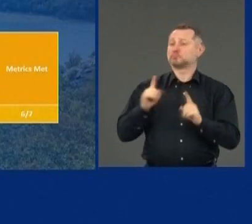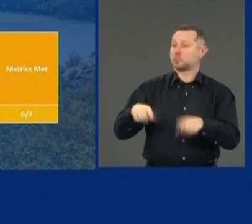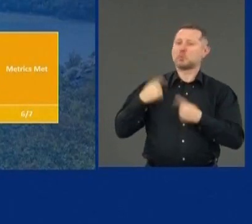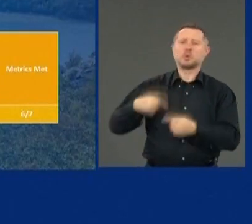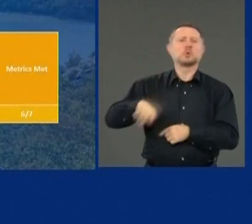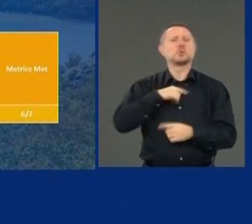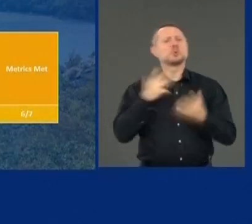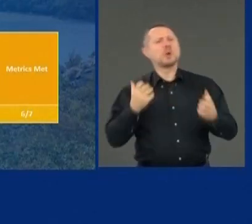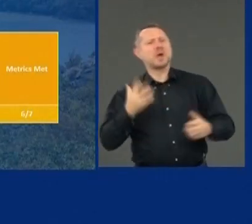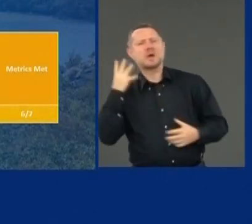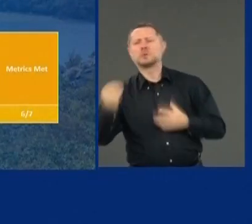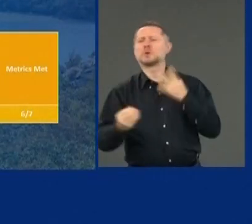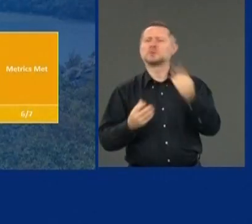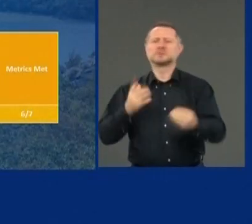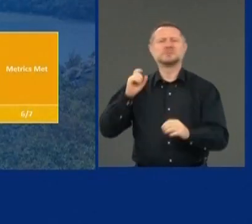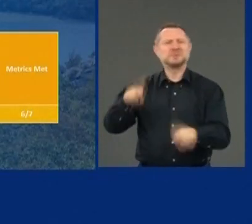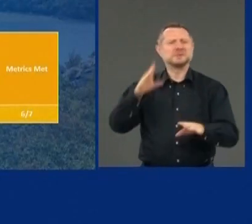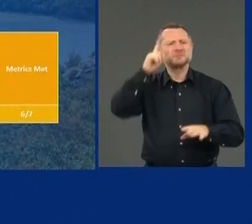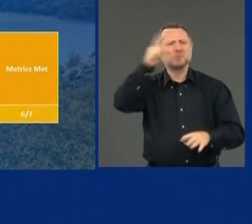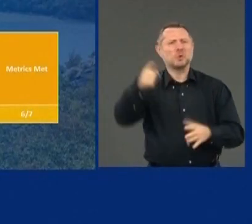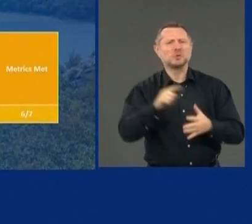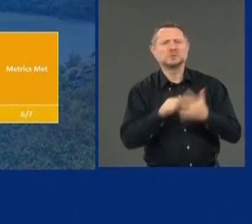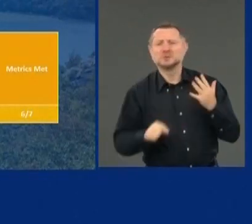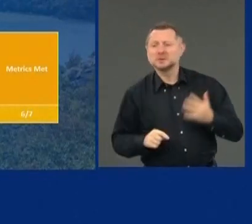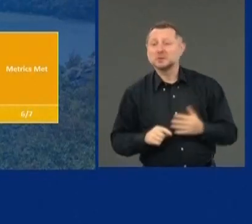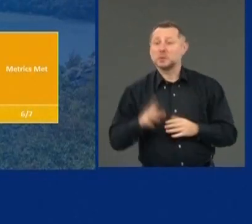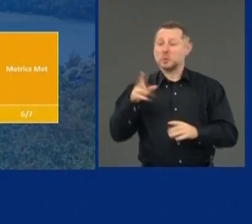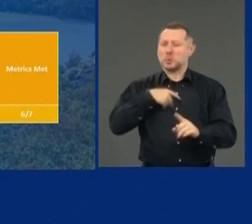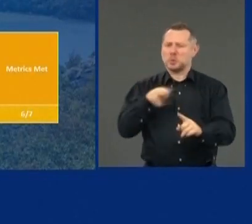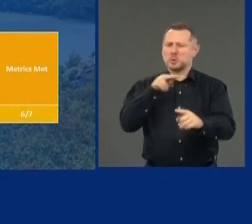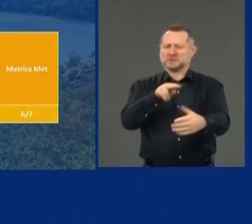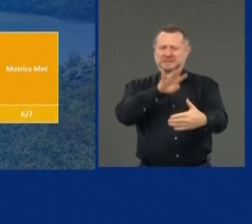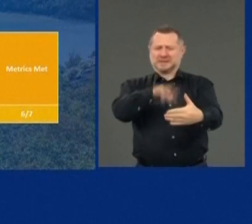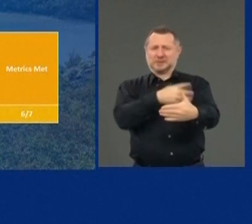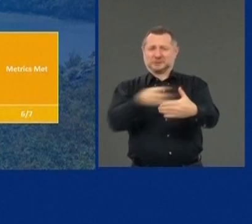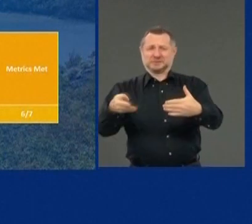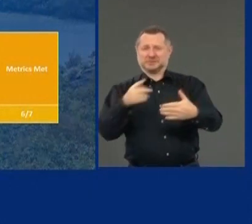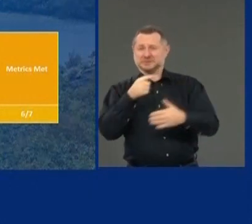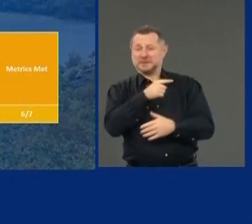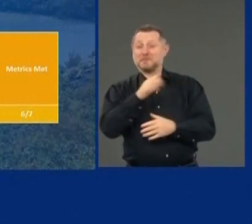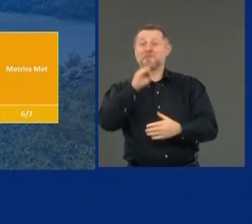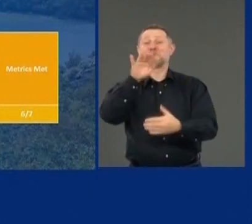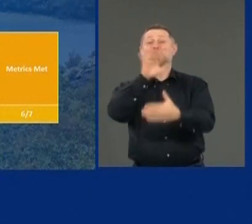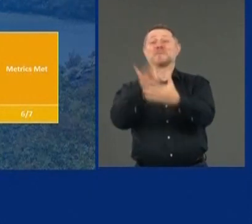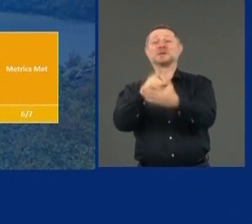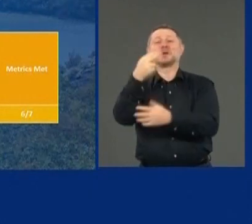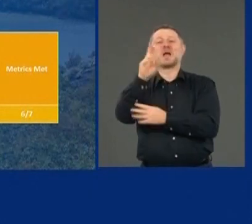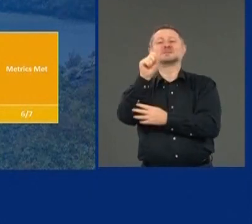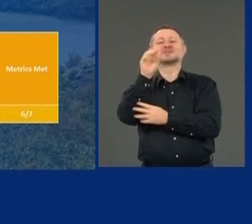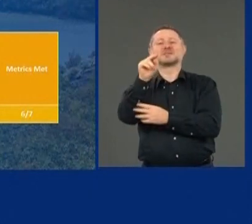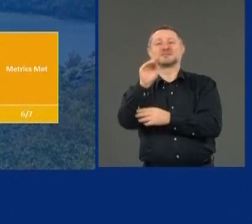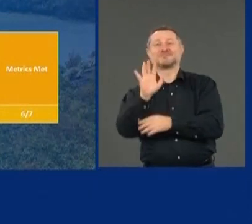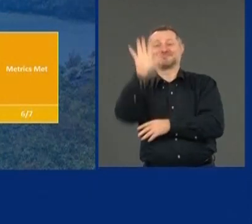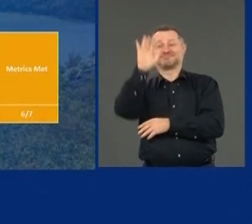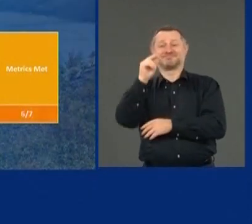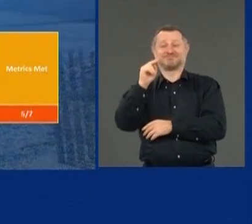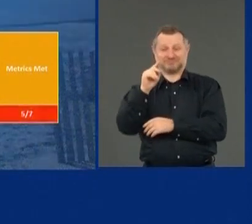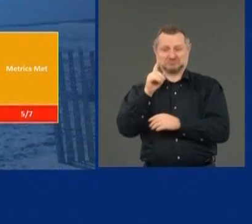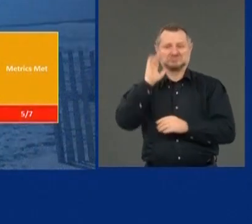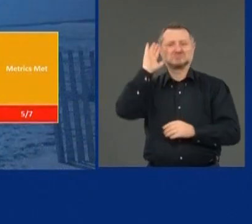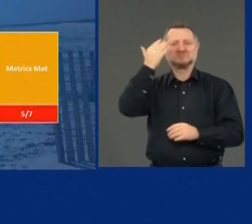stay smart. You keep watching those numbers. The Mid-Hudson is still on track on the numbers to